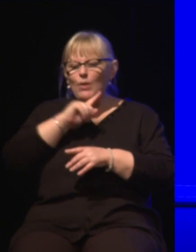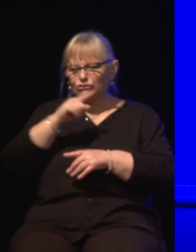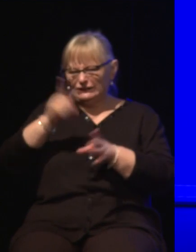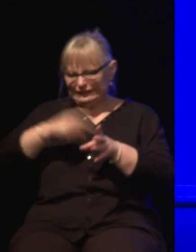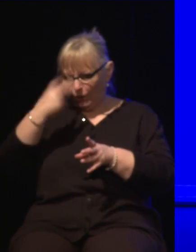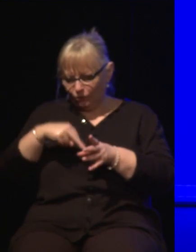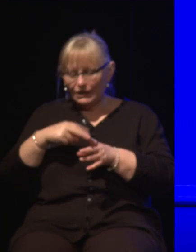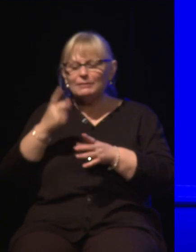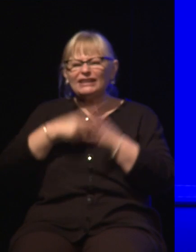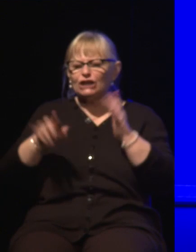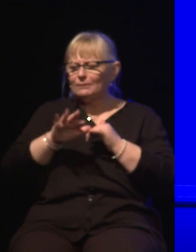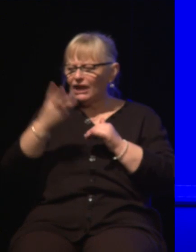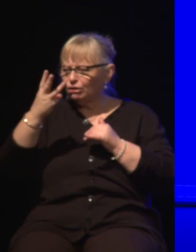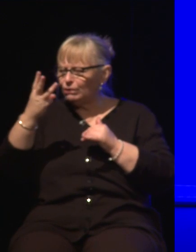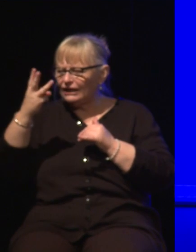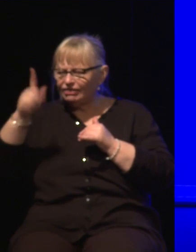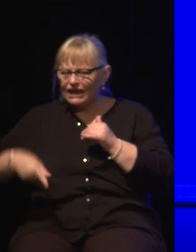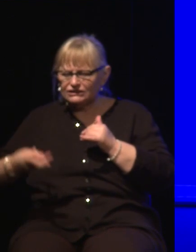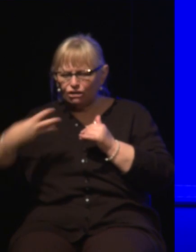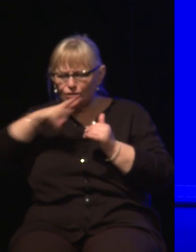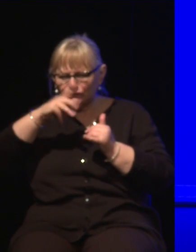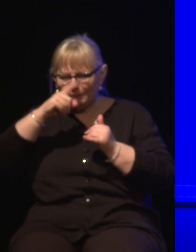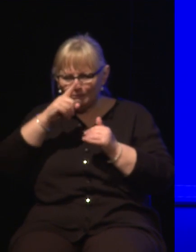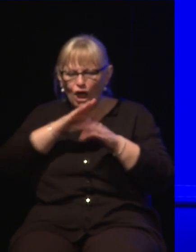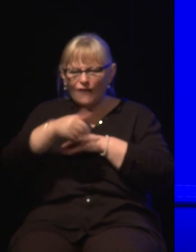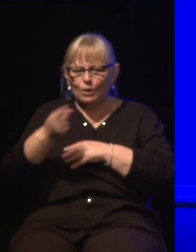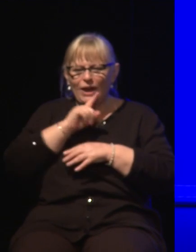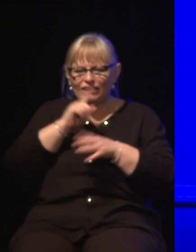the age of 100 years in Australia, but we're spending